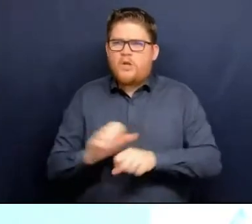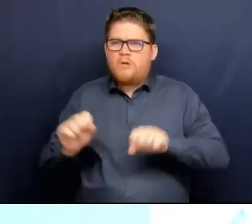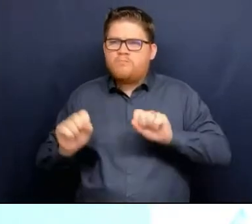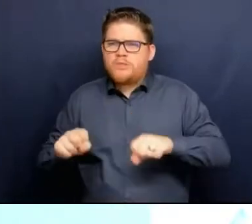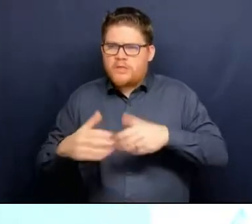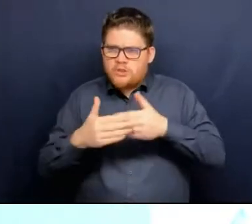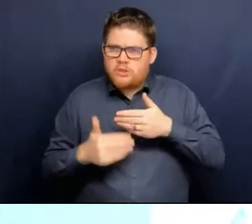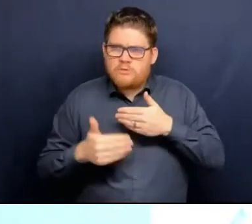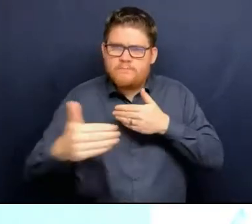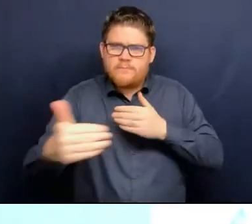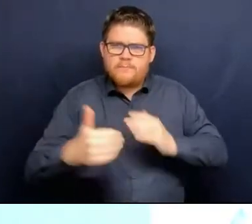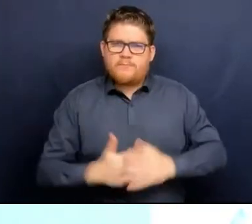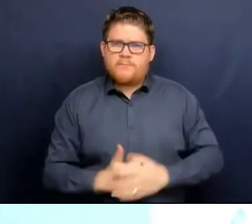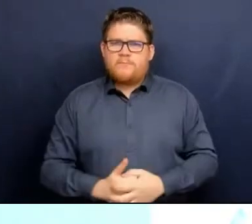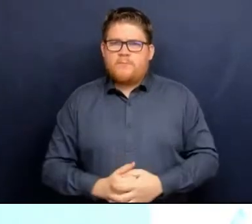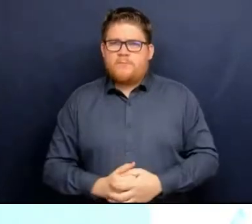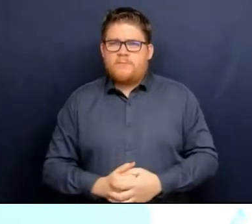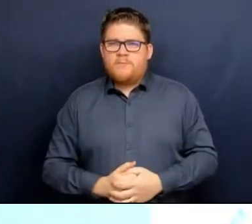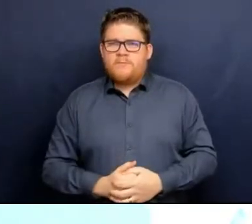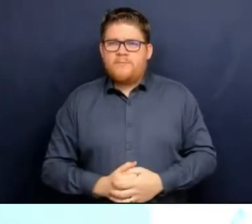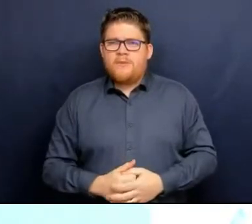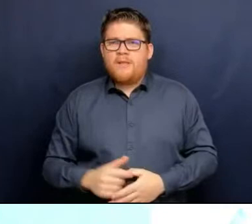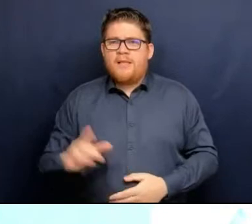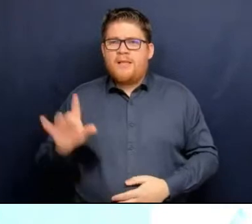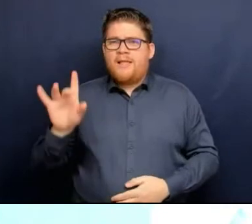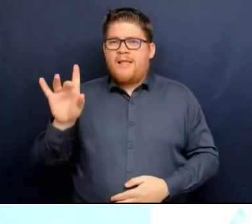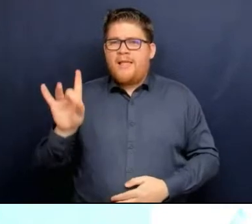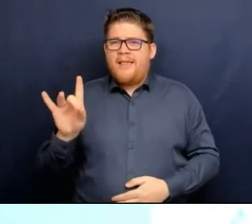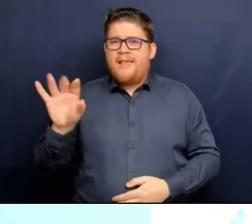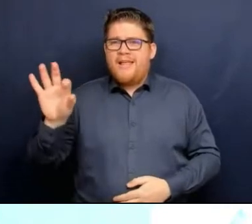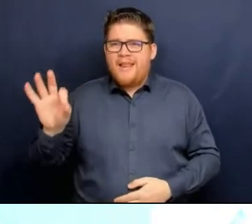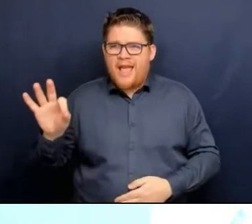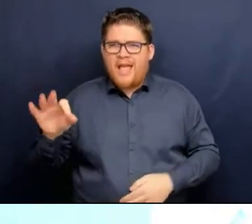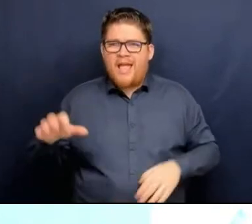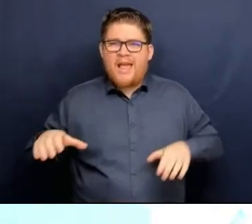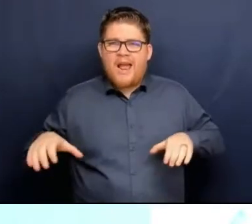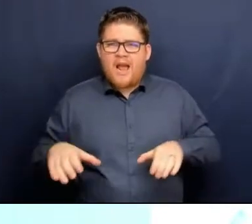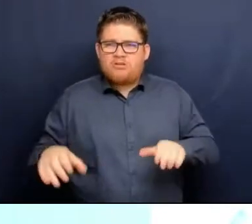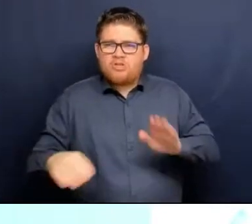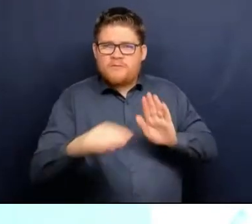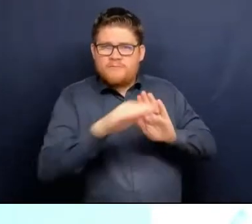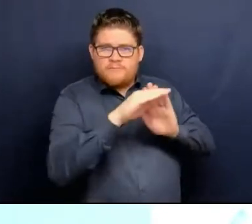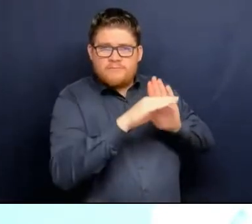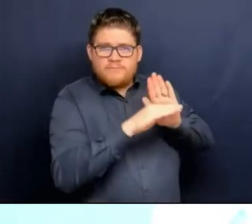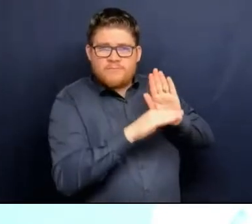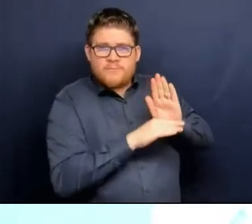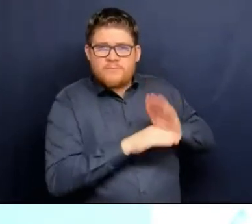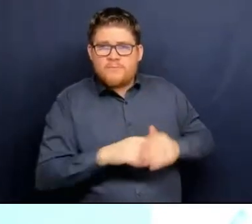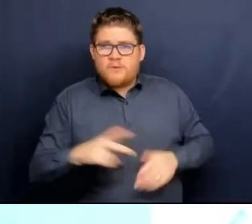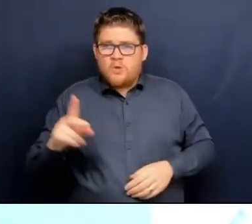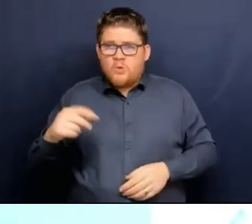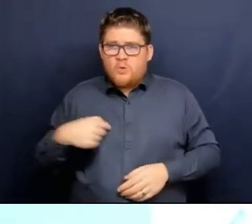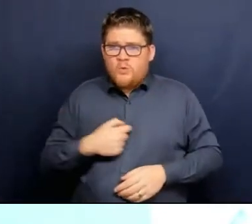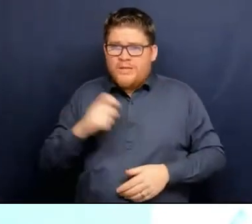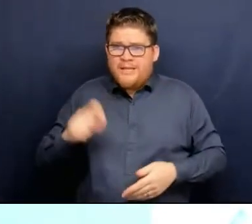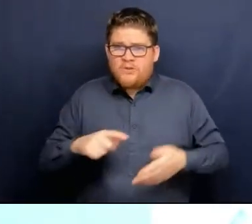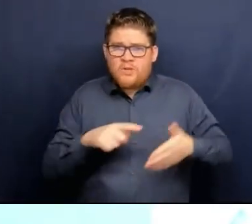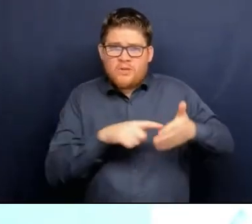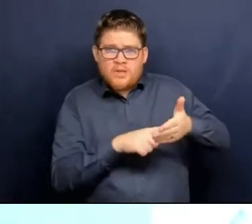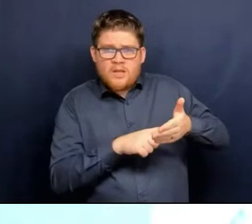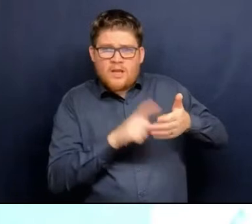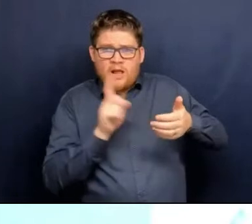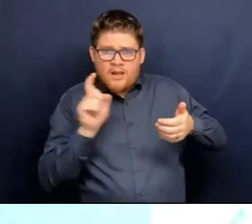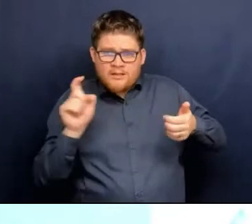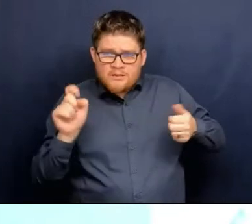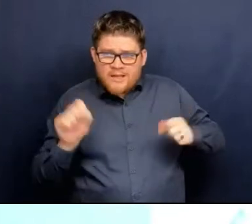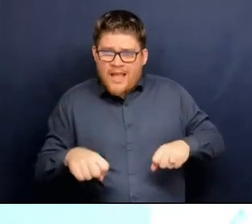tangible, measurable. I'd invite you to look at them. They're things you can actually say, you can get your arms around and do during the five-year period.